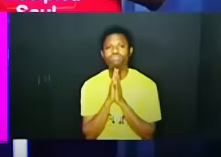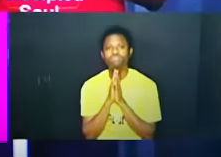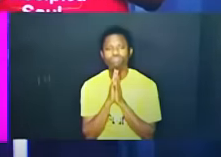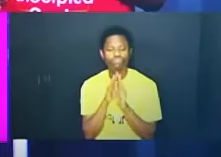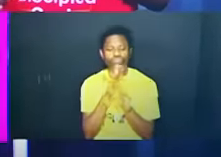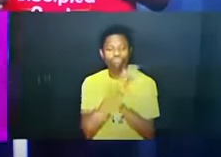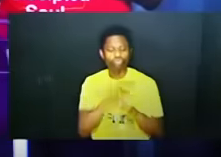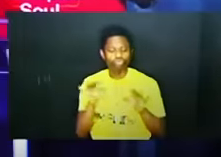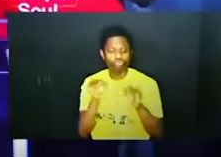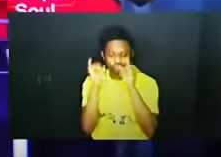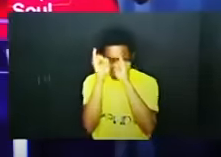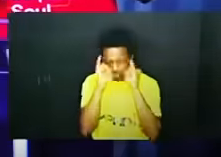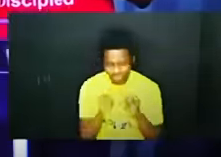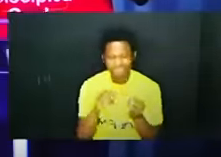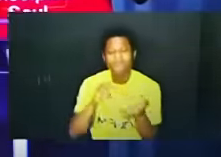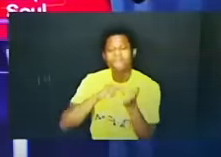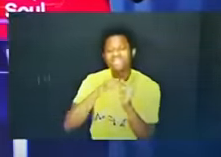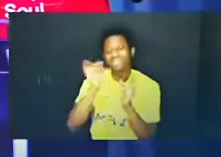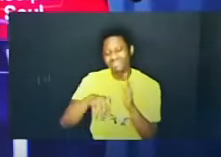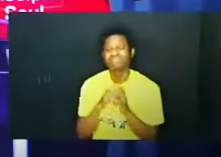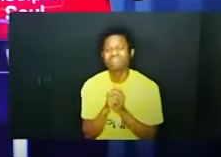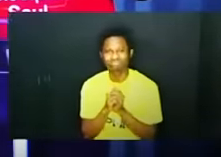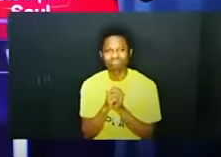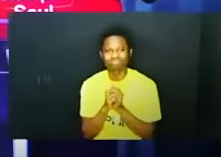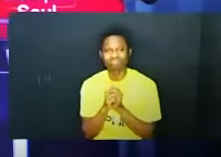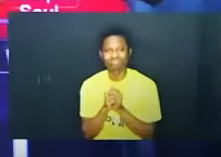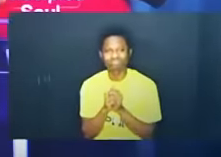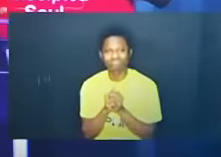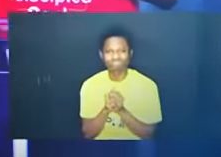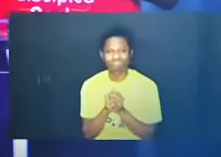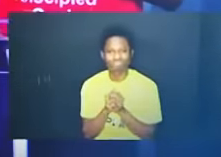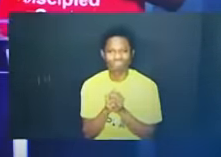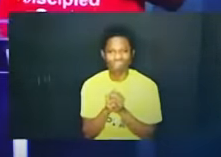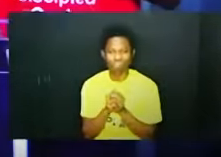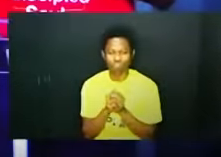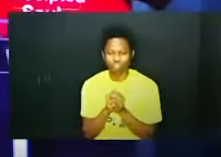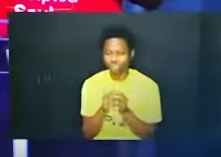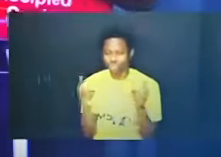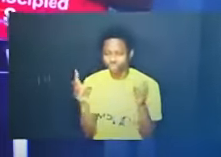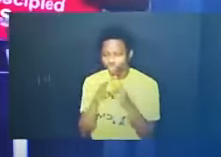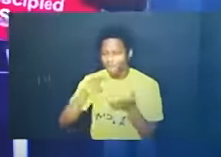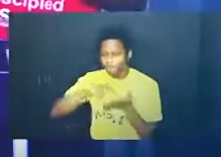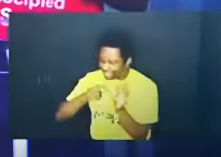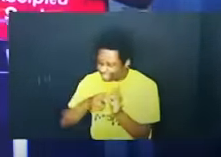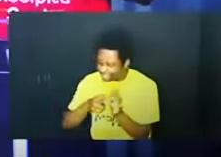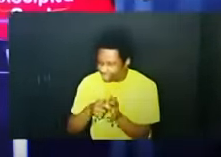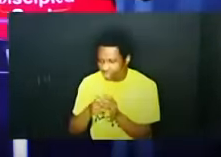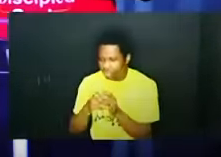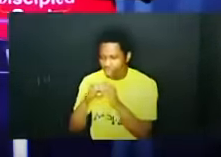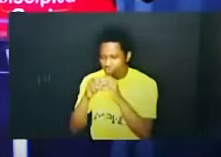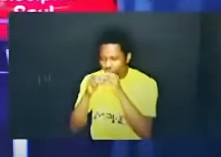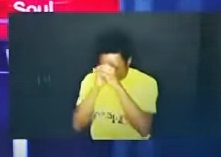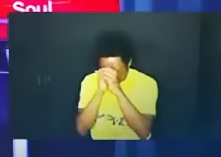Thou shalt not worship them. So here we see worship as bowing down or